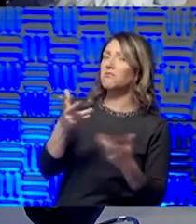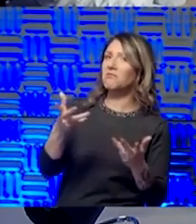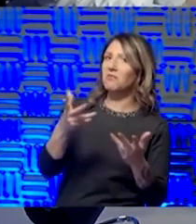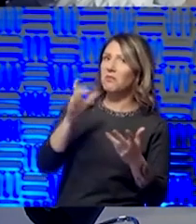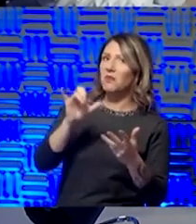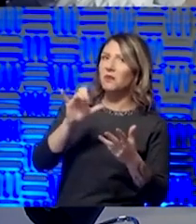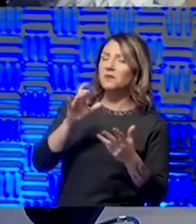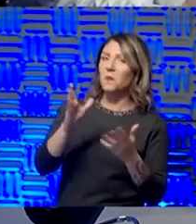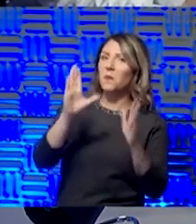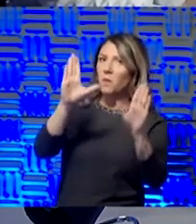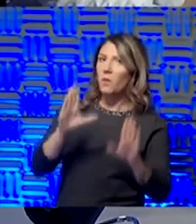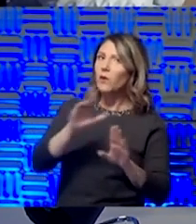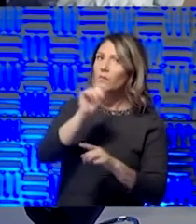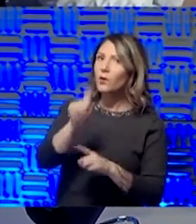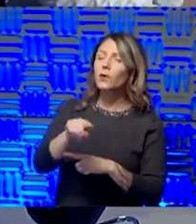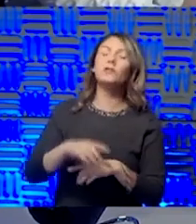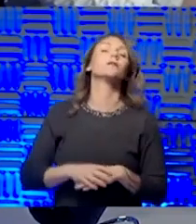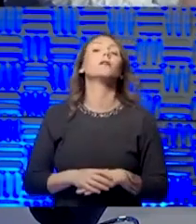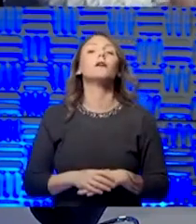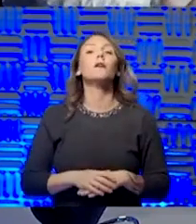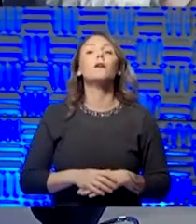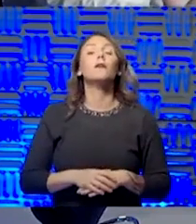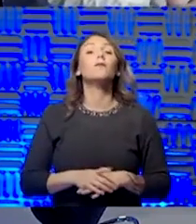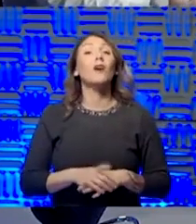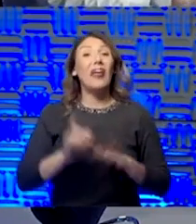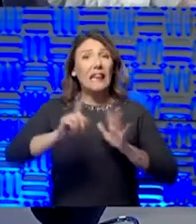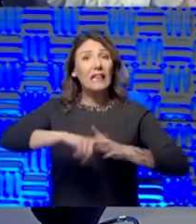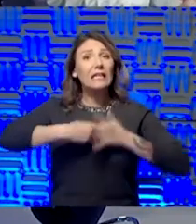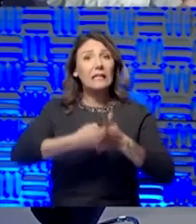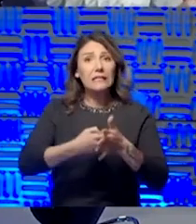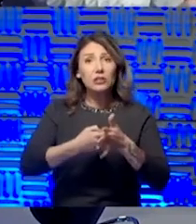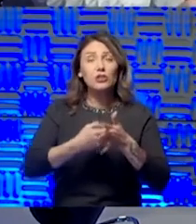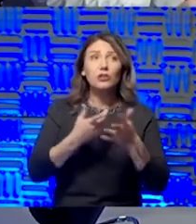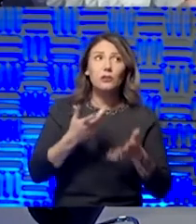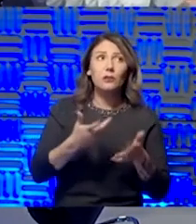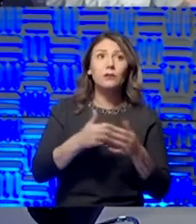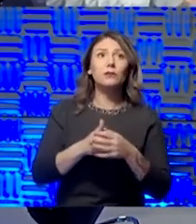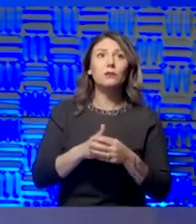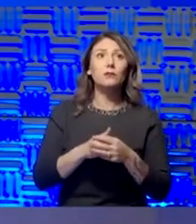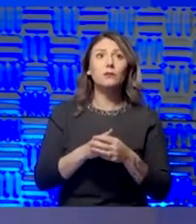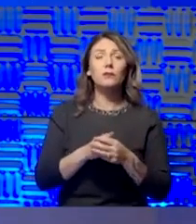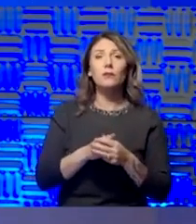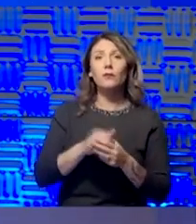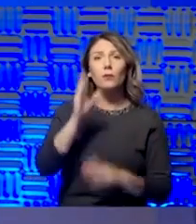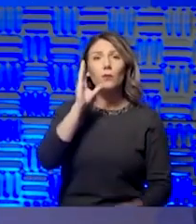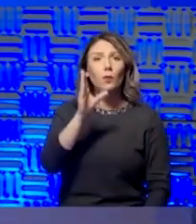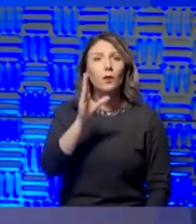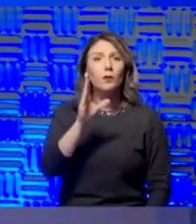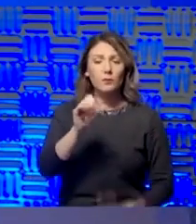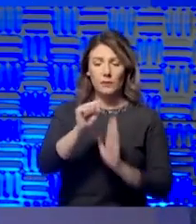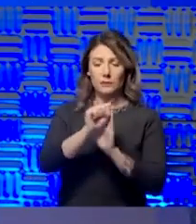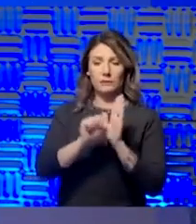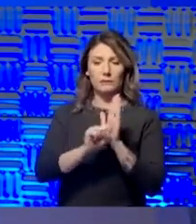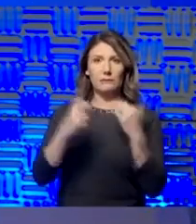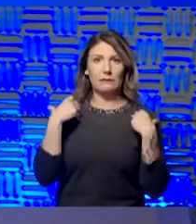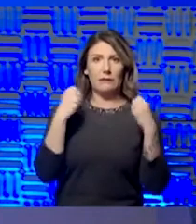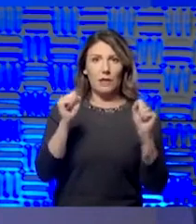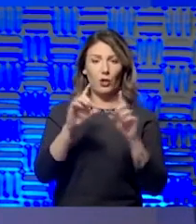a great question. Mm-hmm. Yeah, I mean, I think initially there's going to be state health